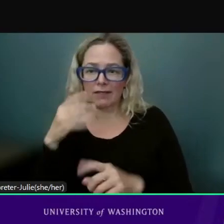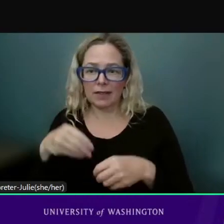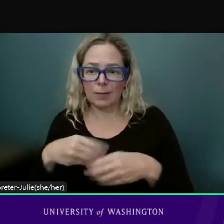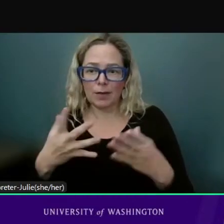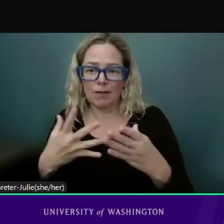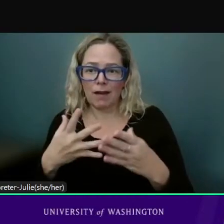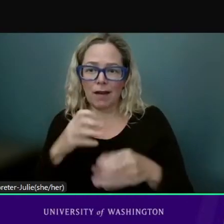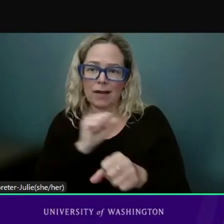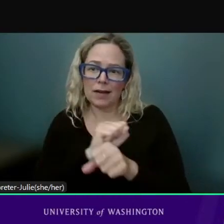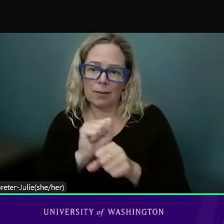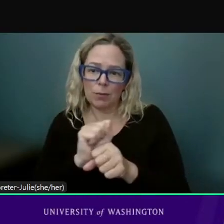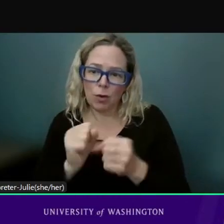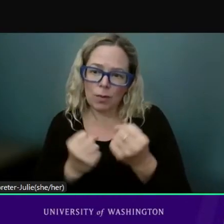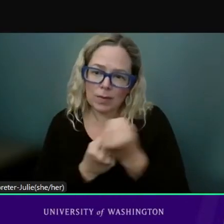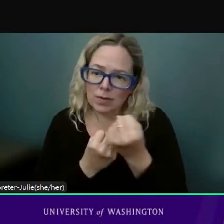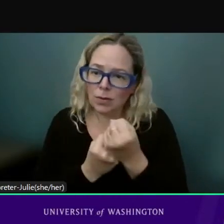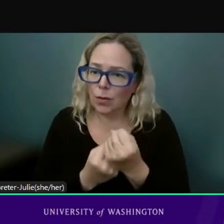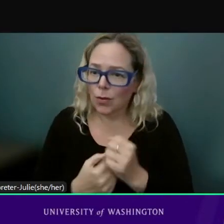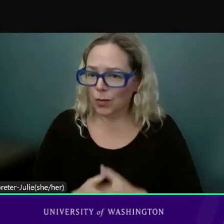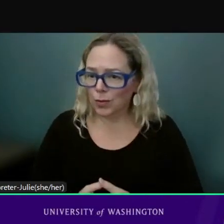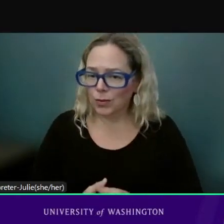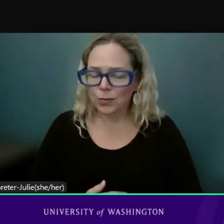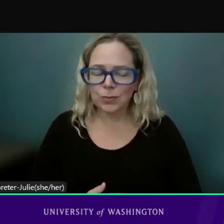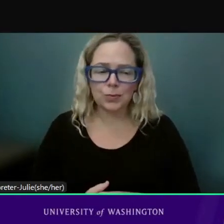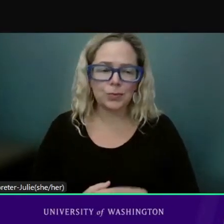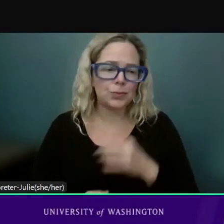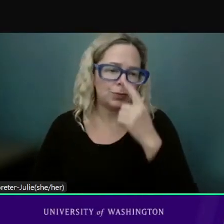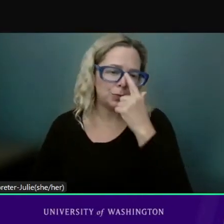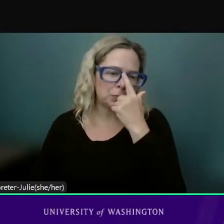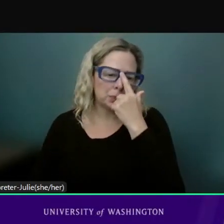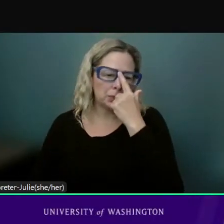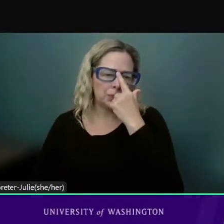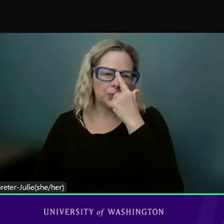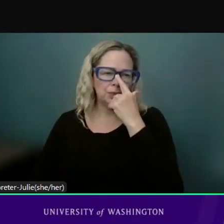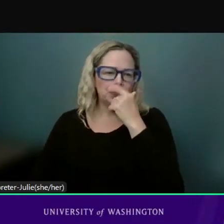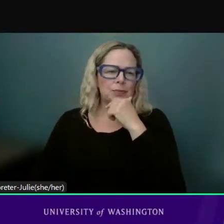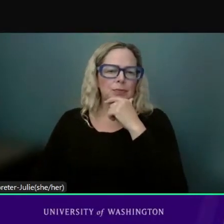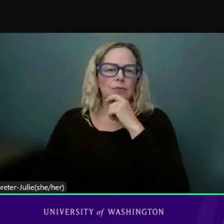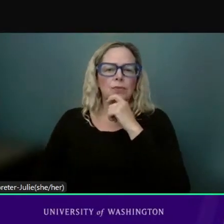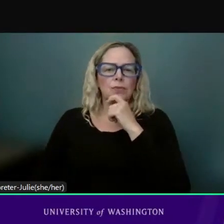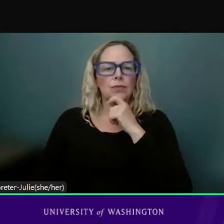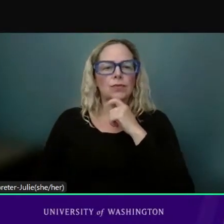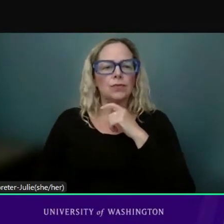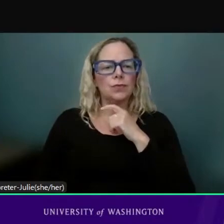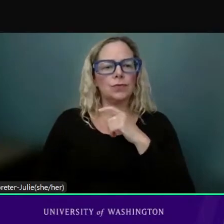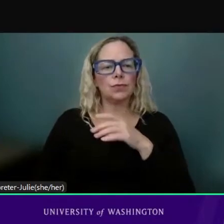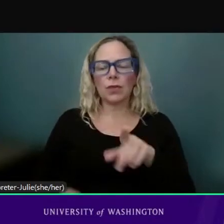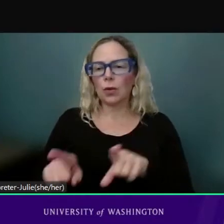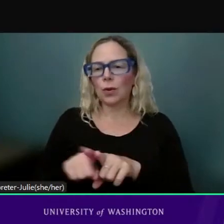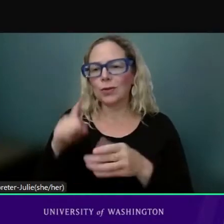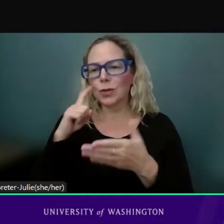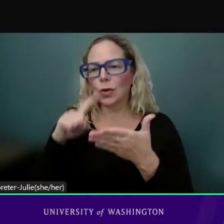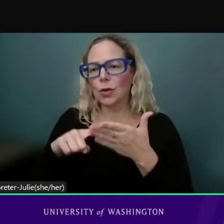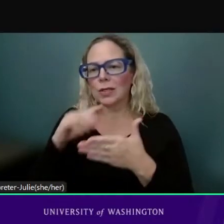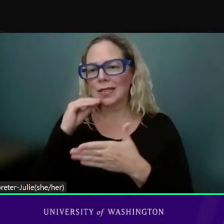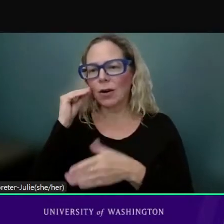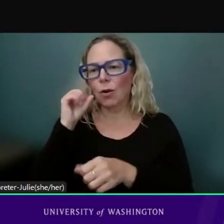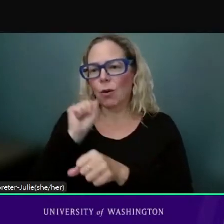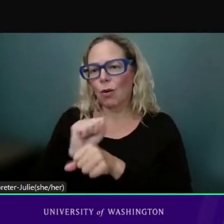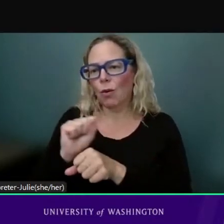available. Next slide, please. We also found that home care workers with disabilities